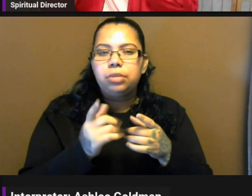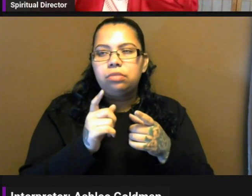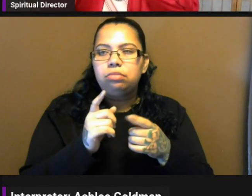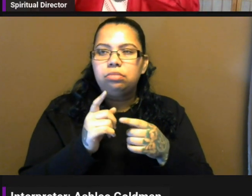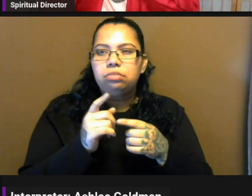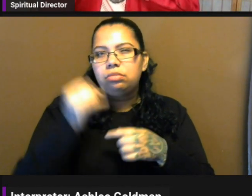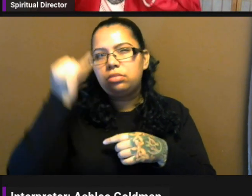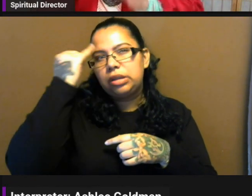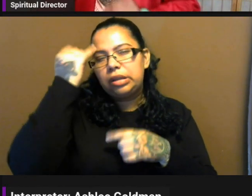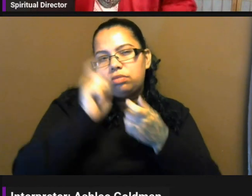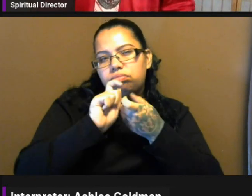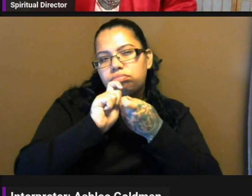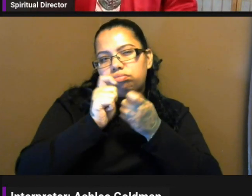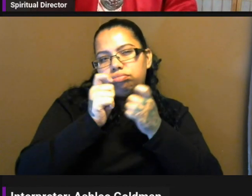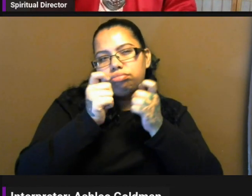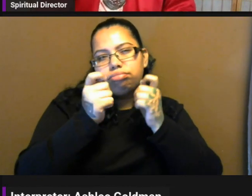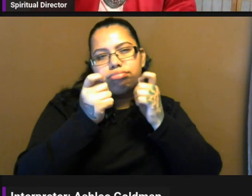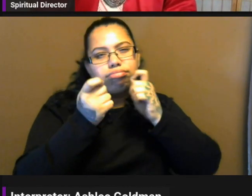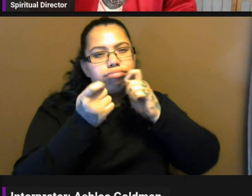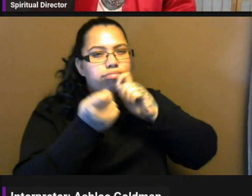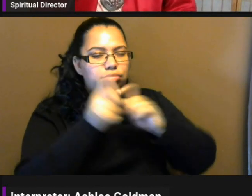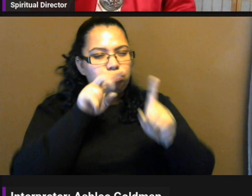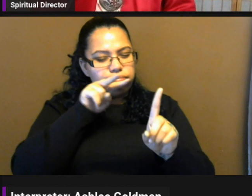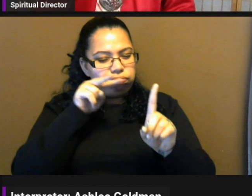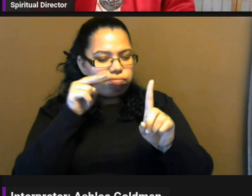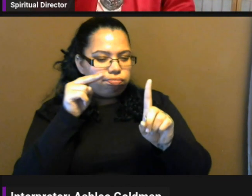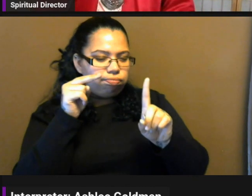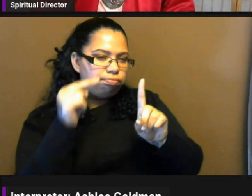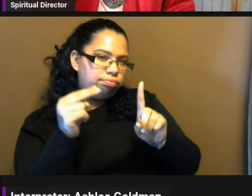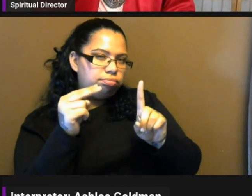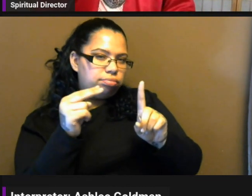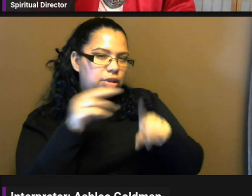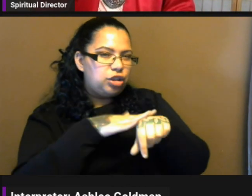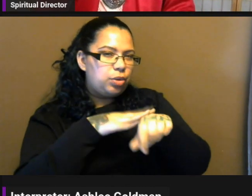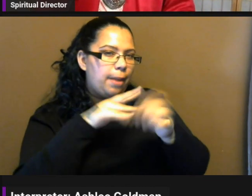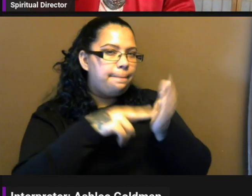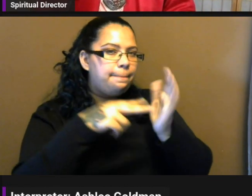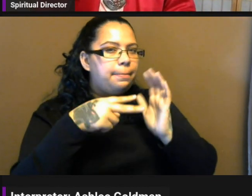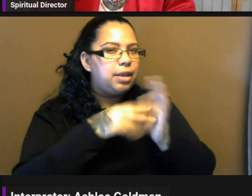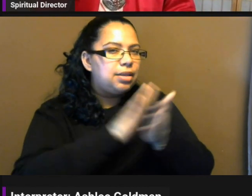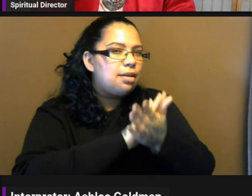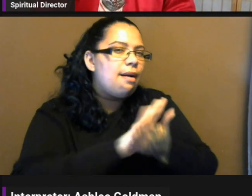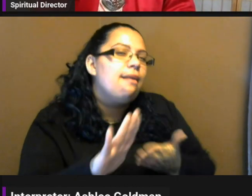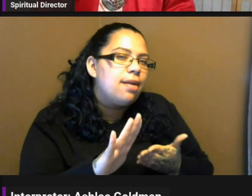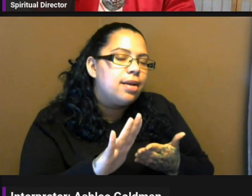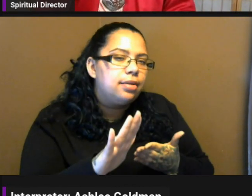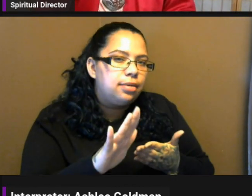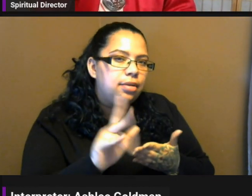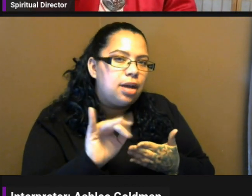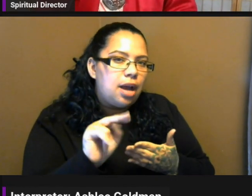shifting that a bit from a different perspective, where gentleness means being kind,